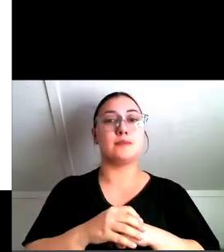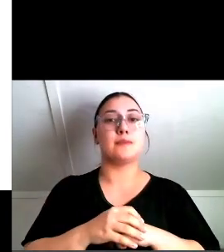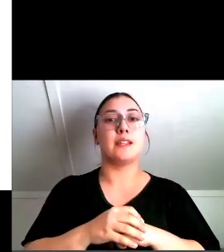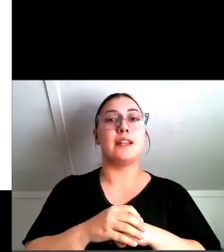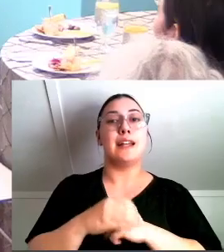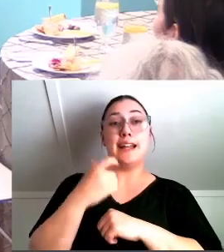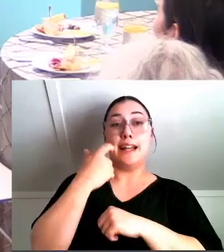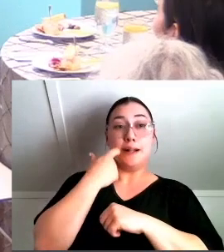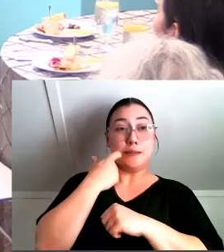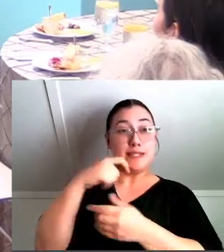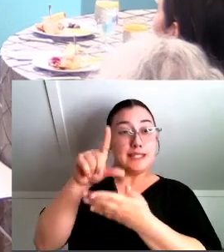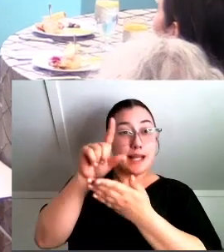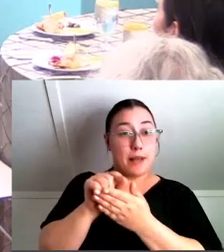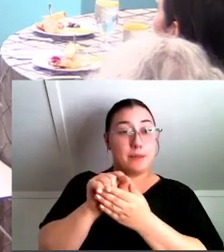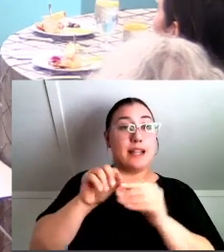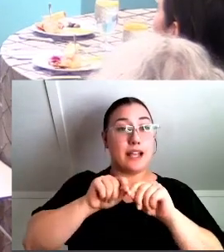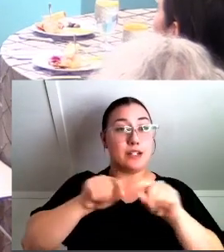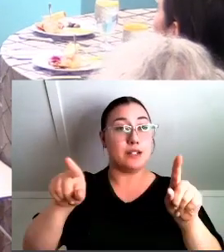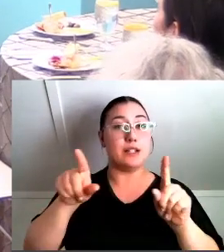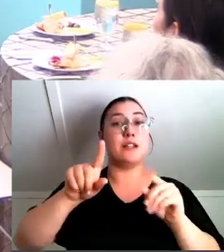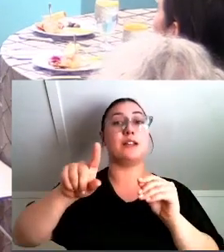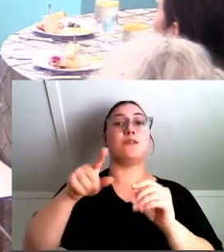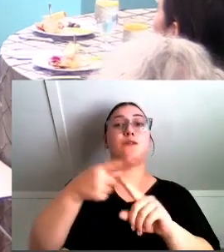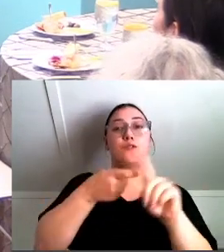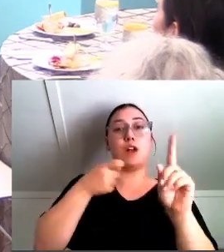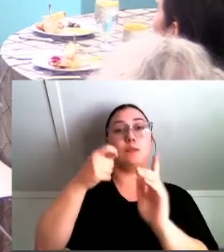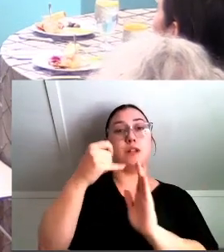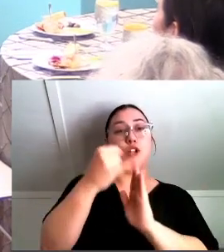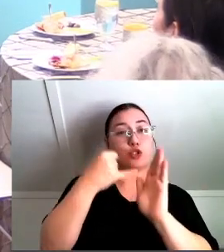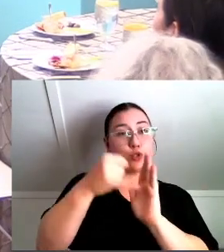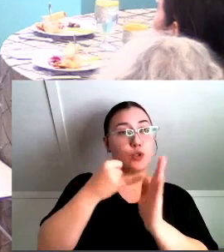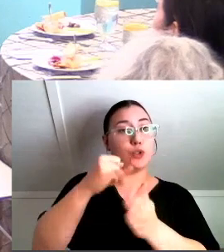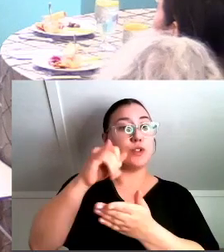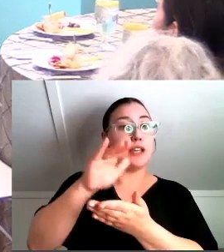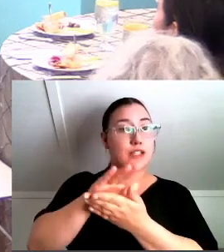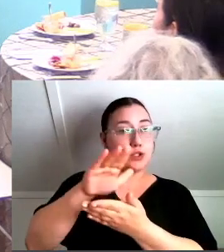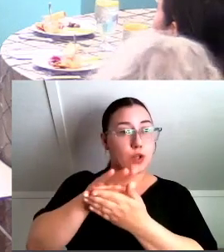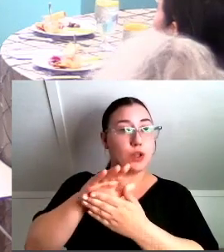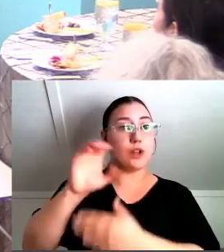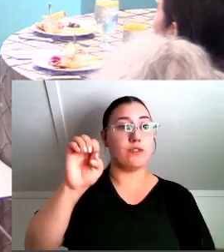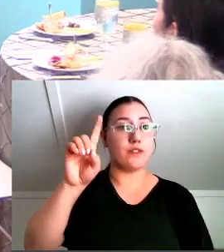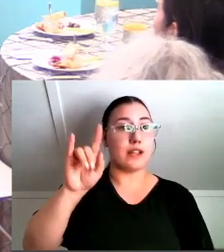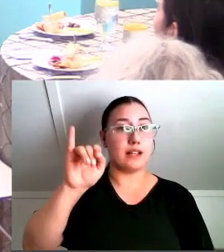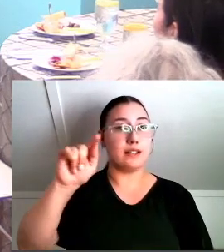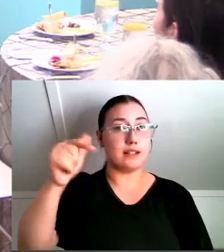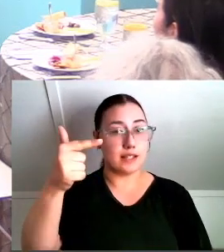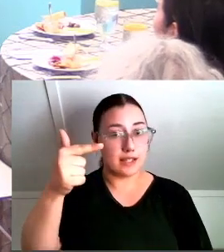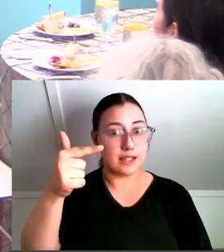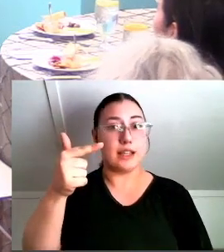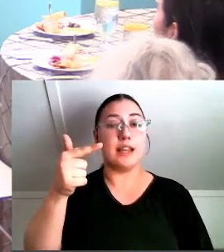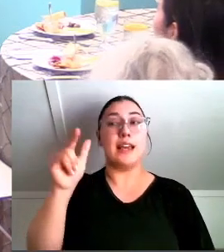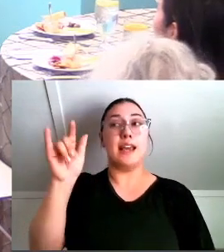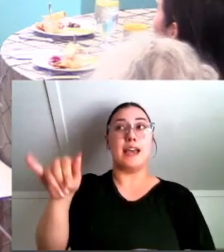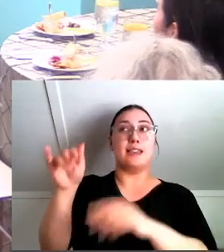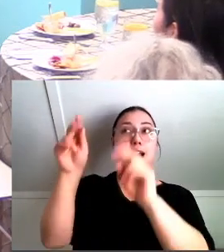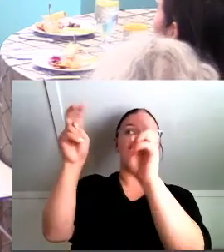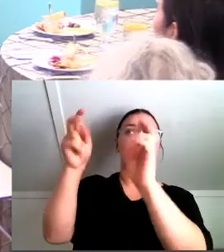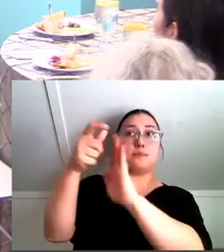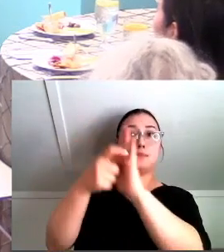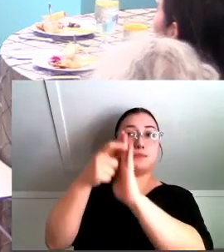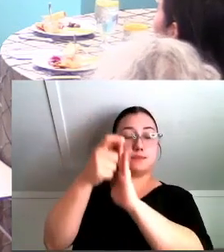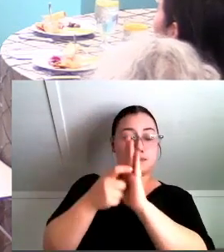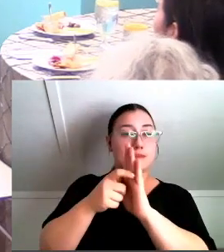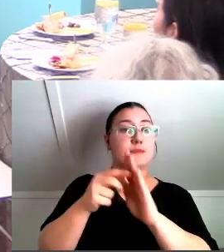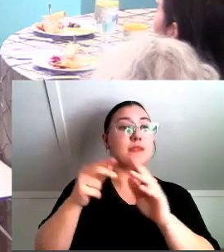publication in the Journal of Scholarly Editing. And there we talked about the idea of something called generative digital